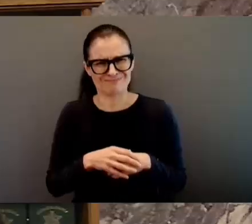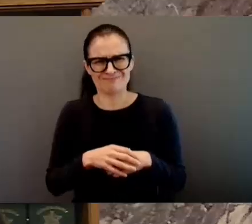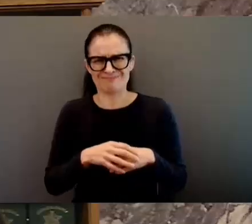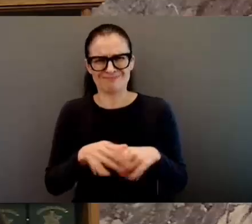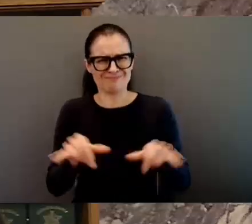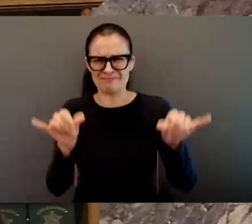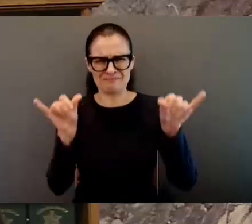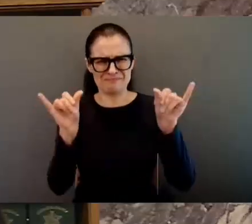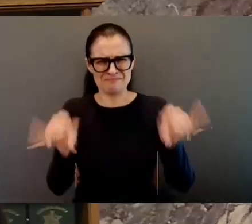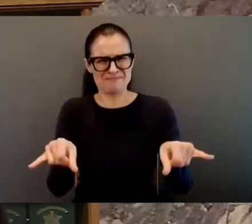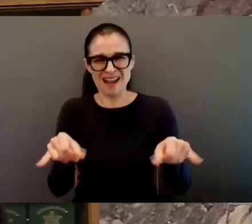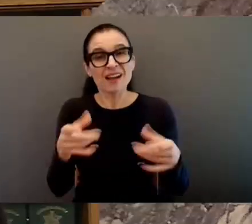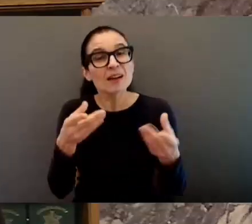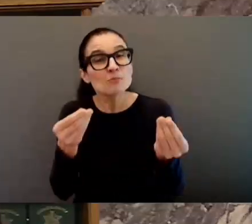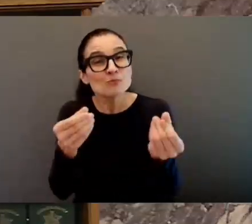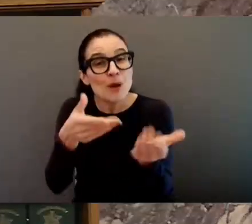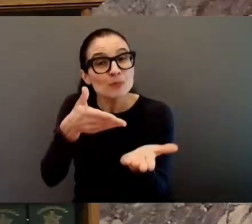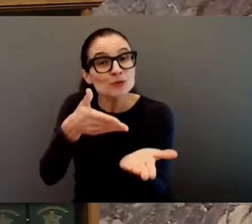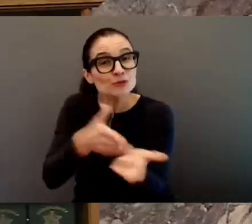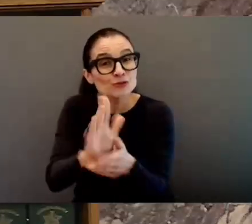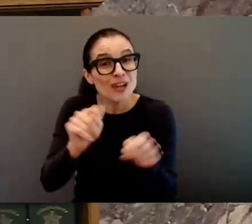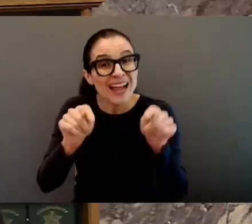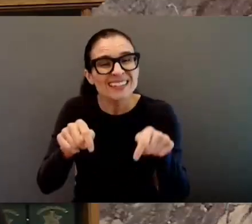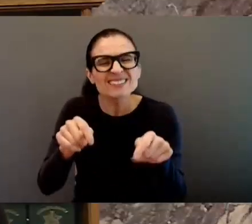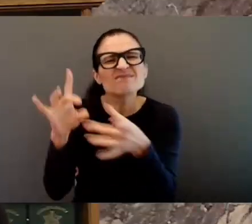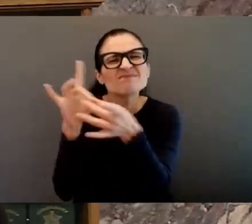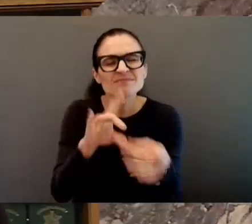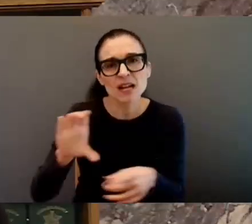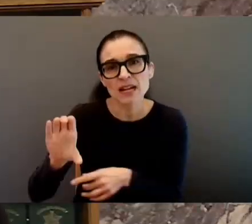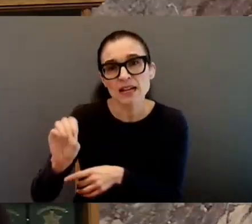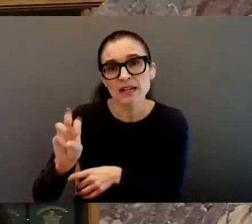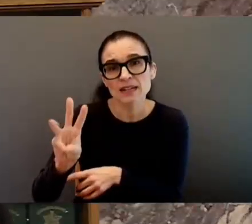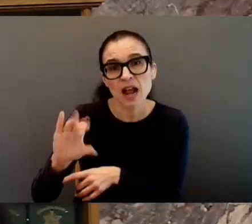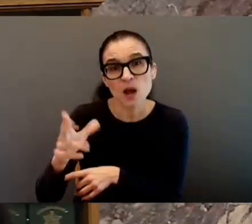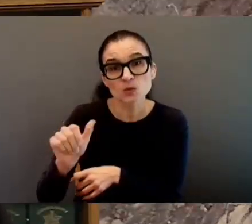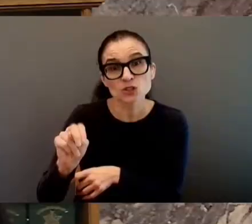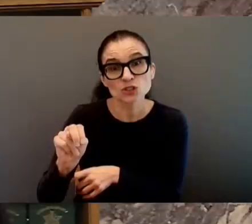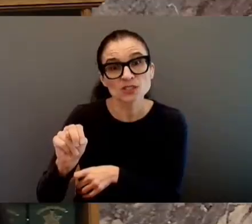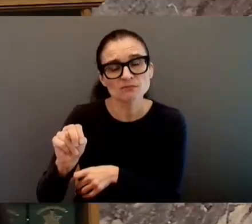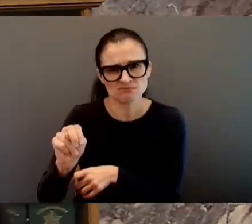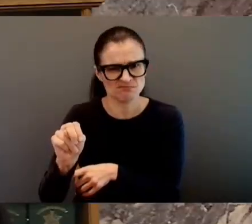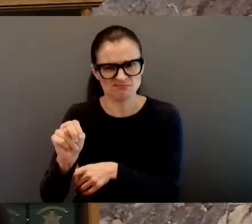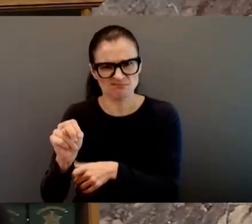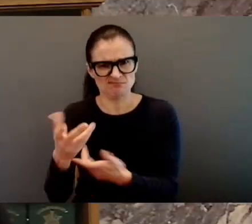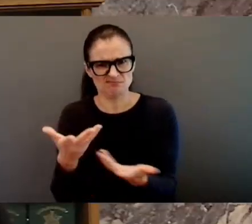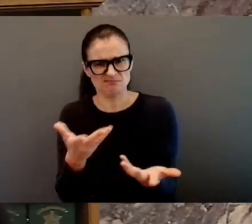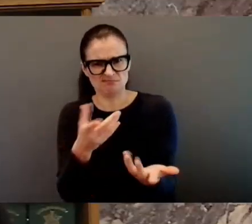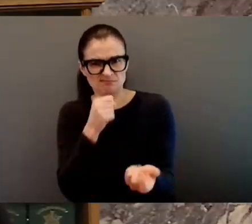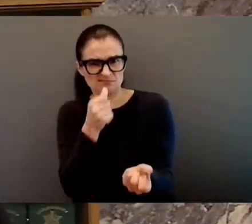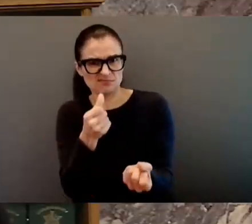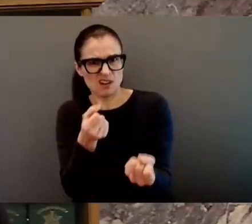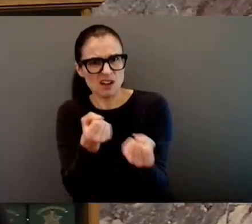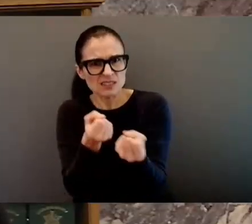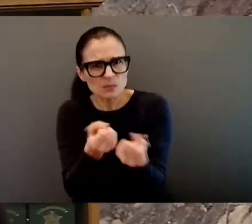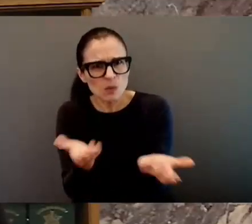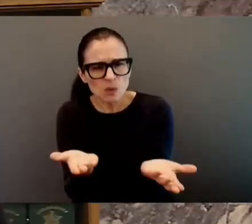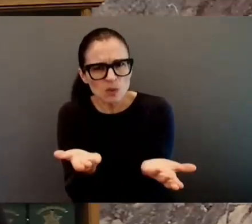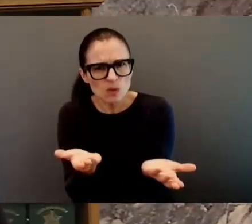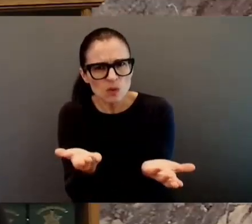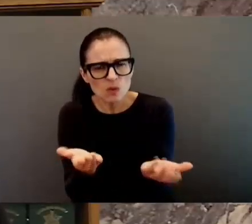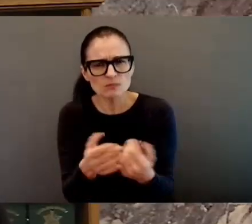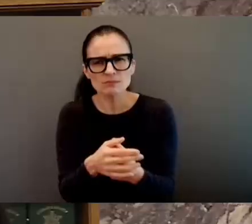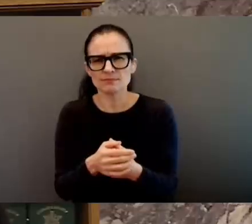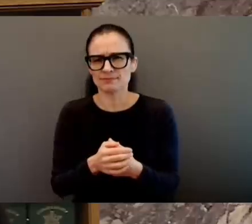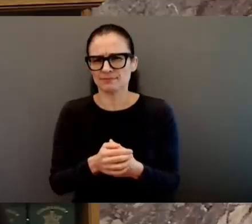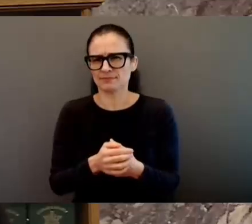He says the appeal is only about, and I quote, clarity, end quote. Here's some clarity that the Premier could provide the